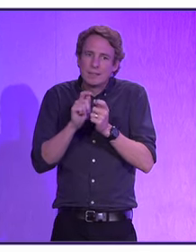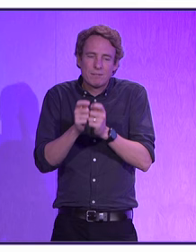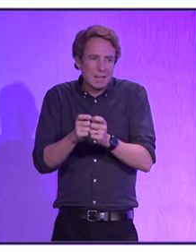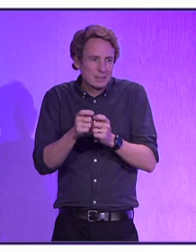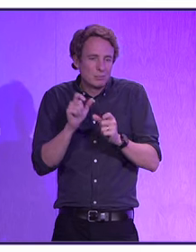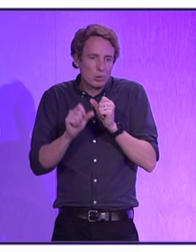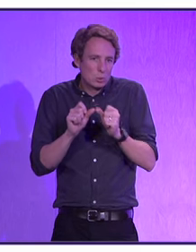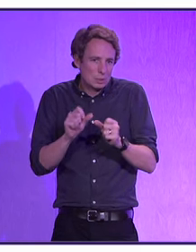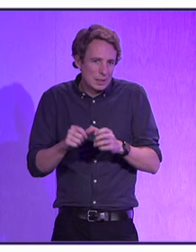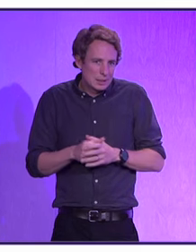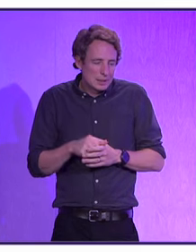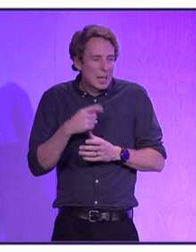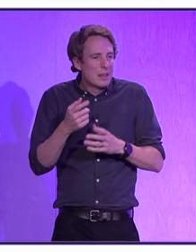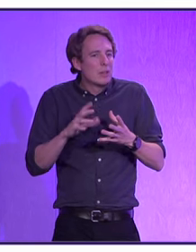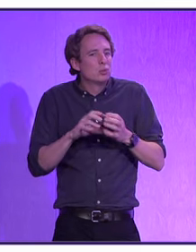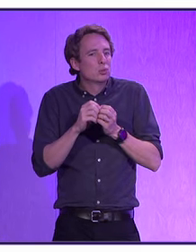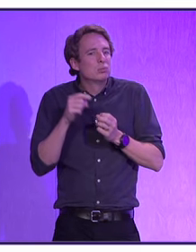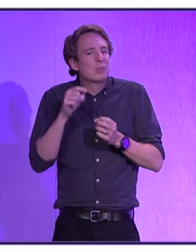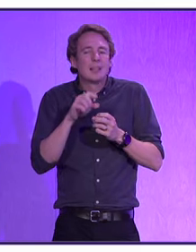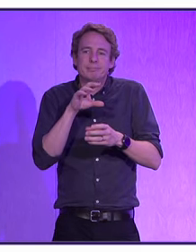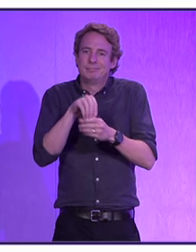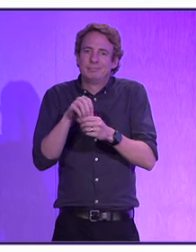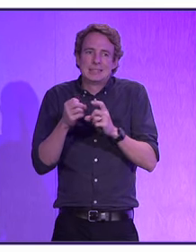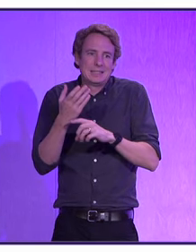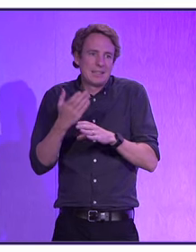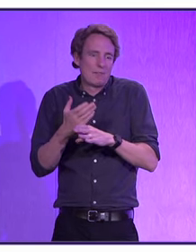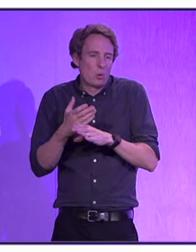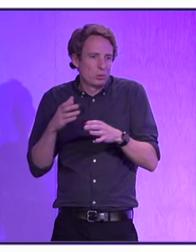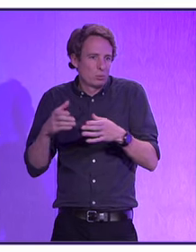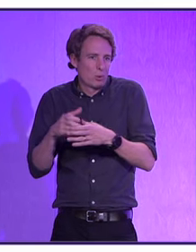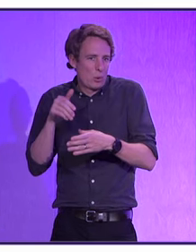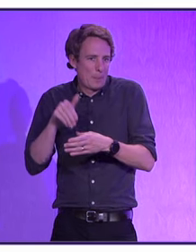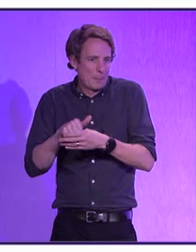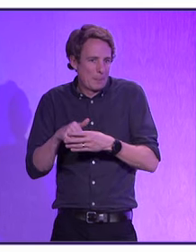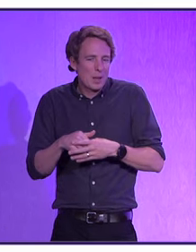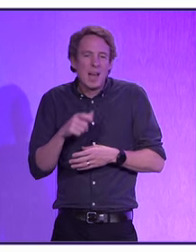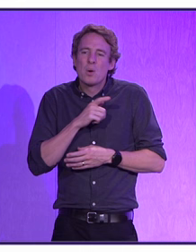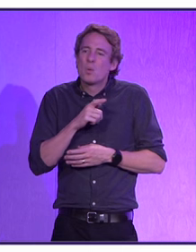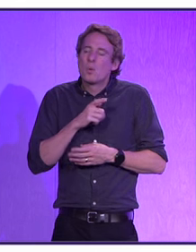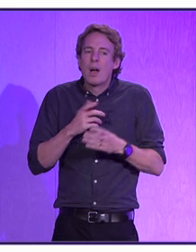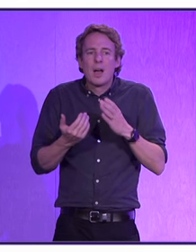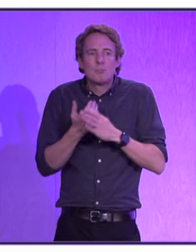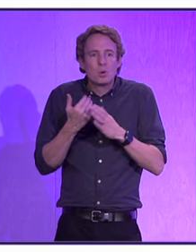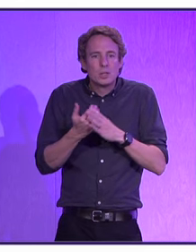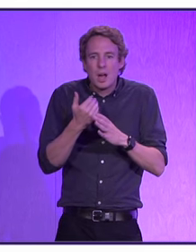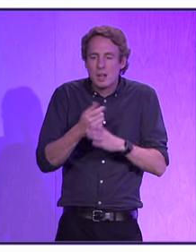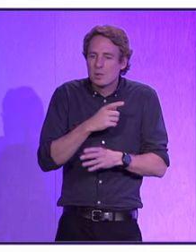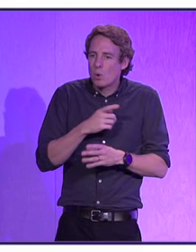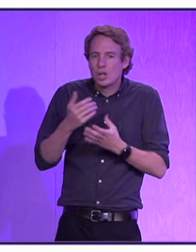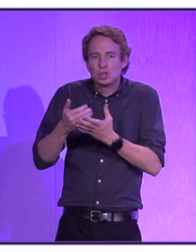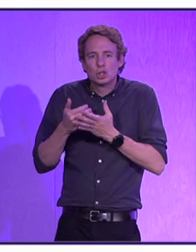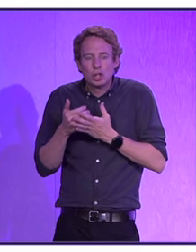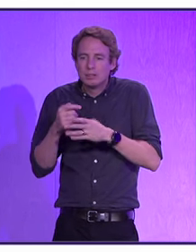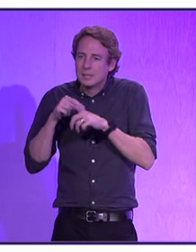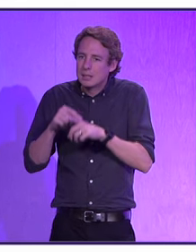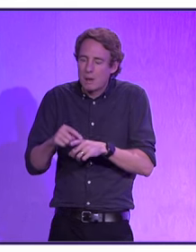incremental refactoring process, right, and then you integrate this into the DevOps flow. Why should we modernize infrastructure, right? It's better